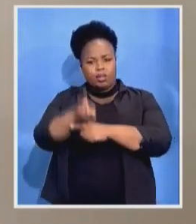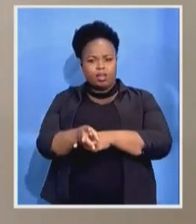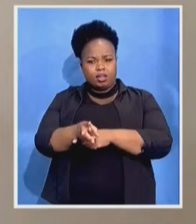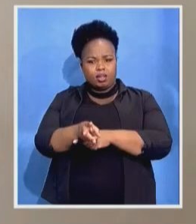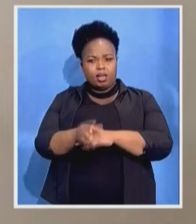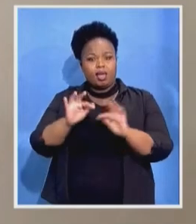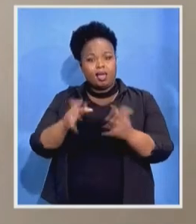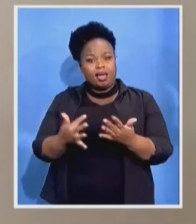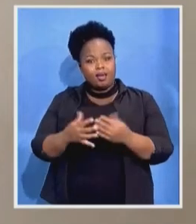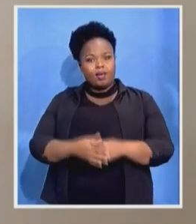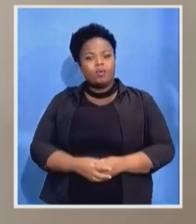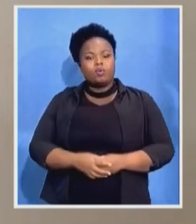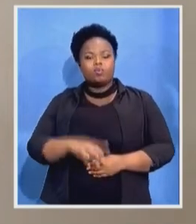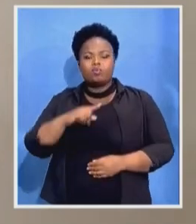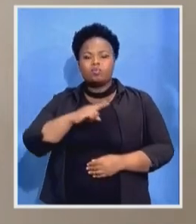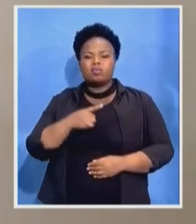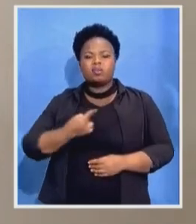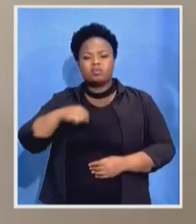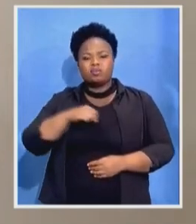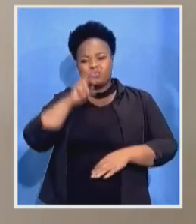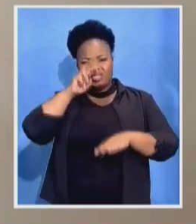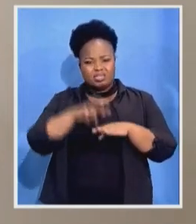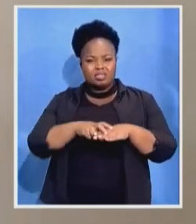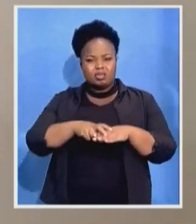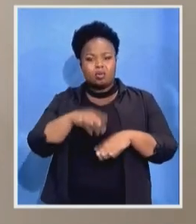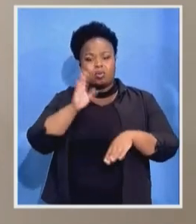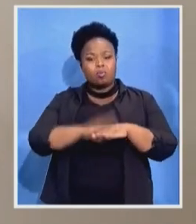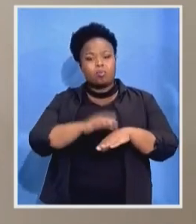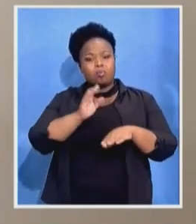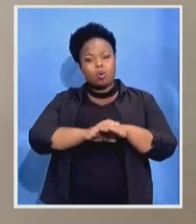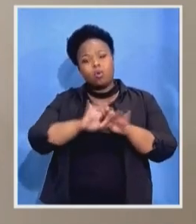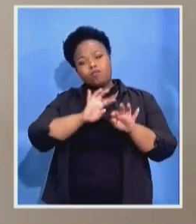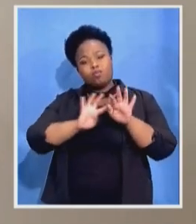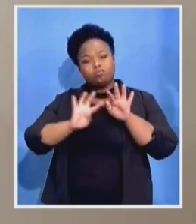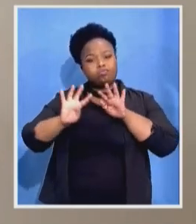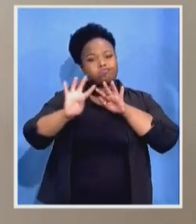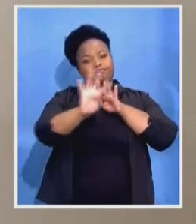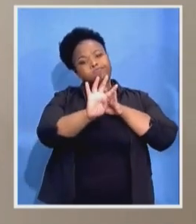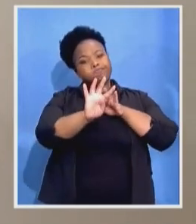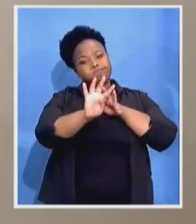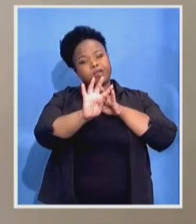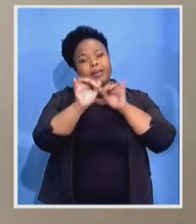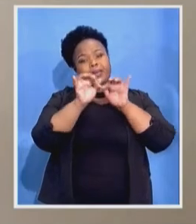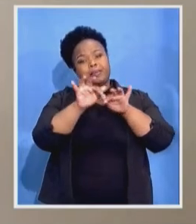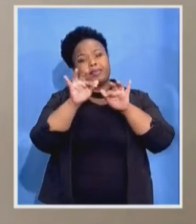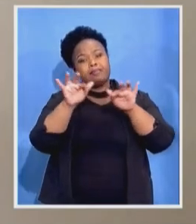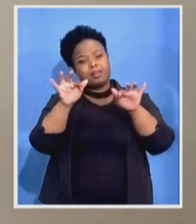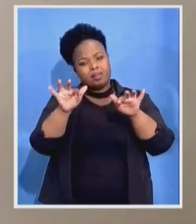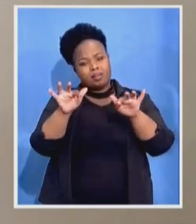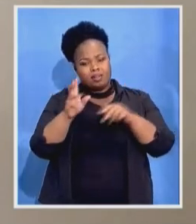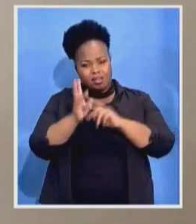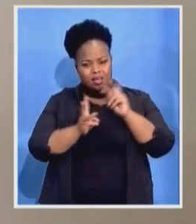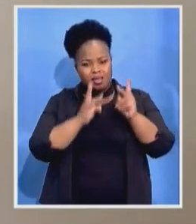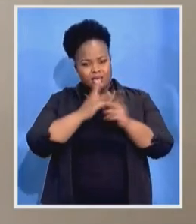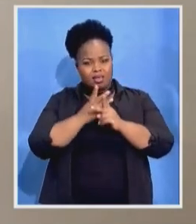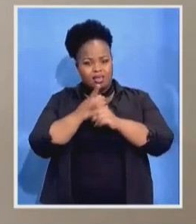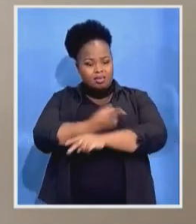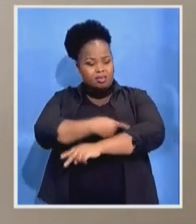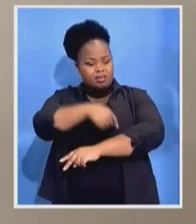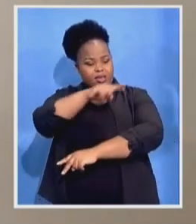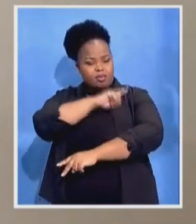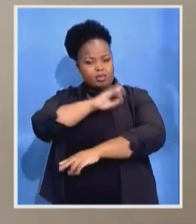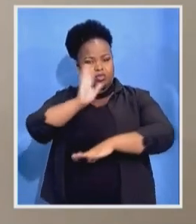left front, and also to enhance the capacity of the working class